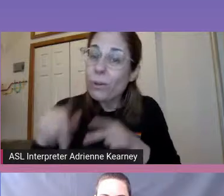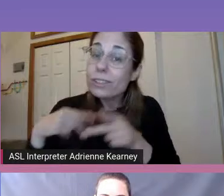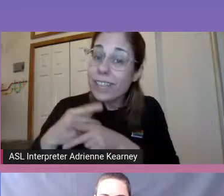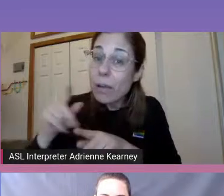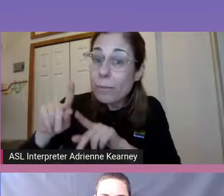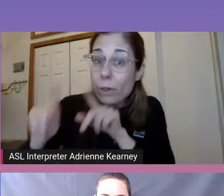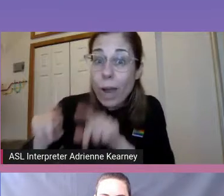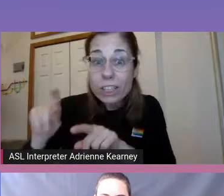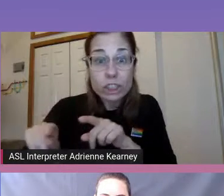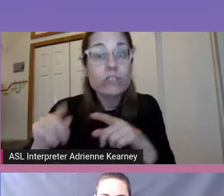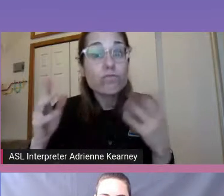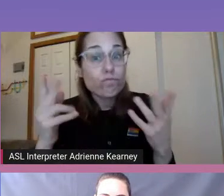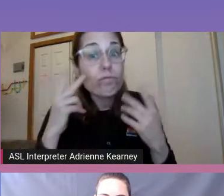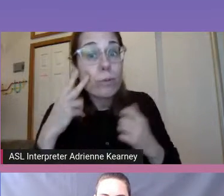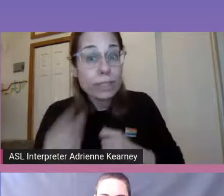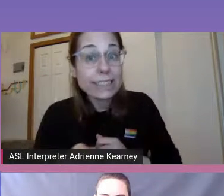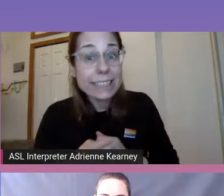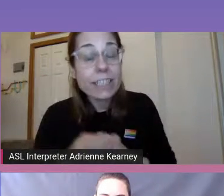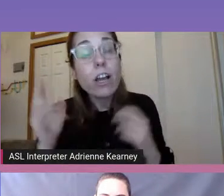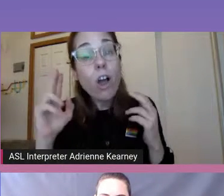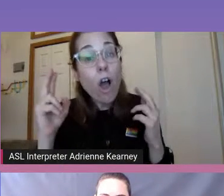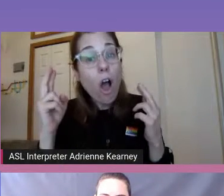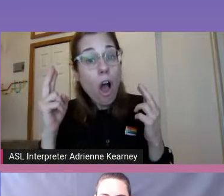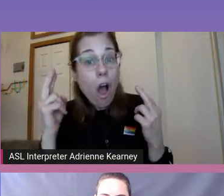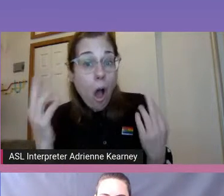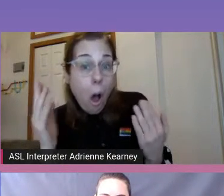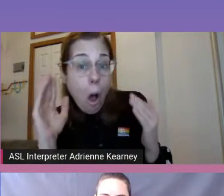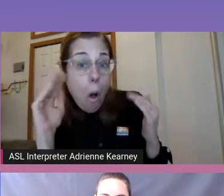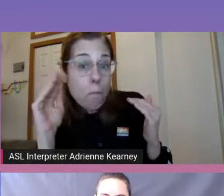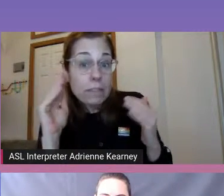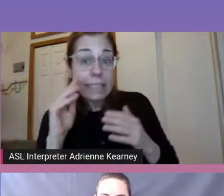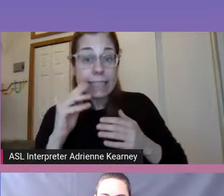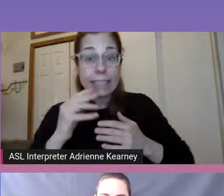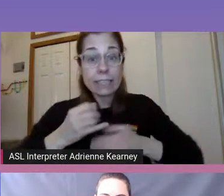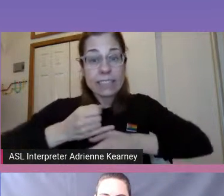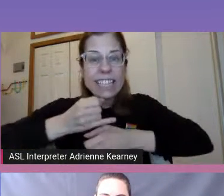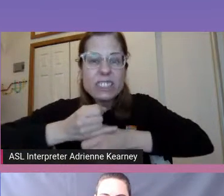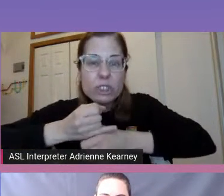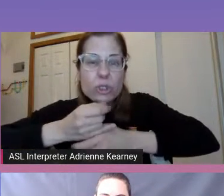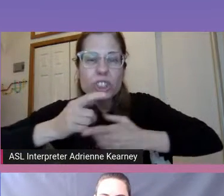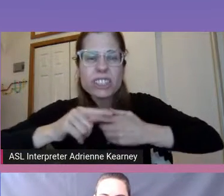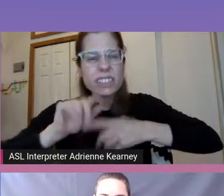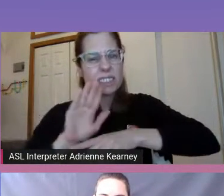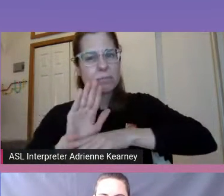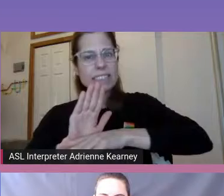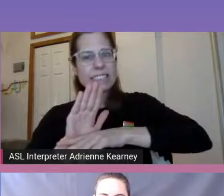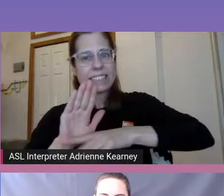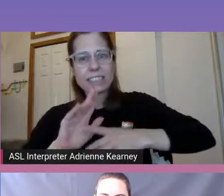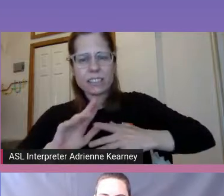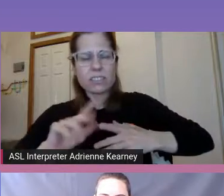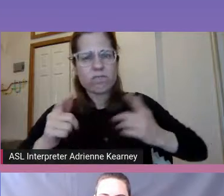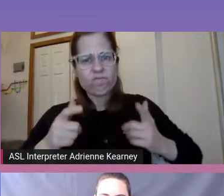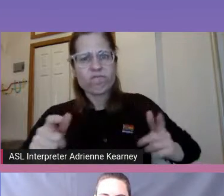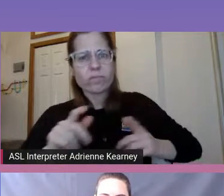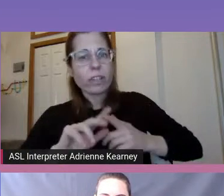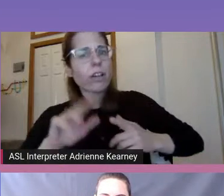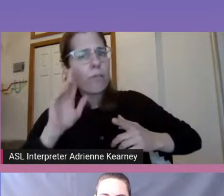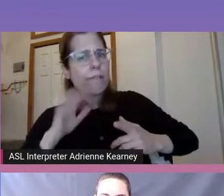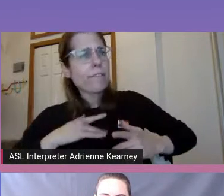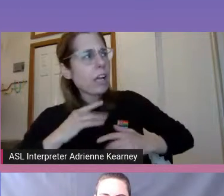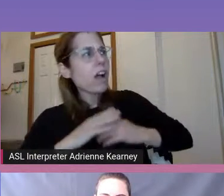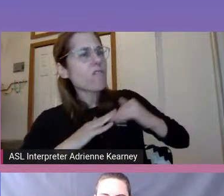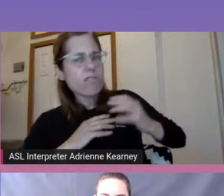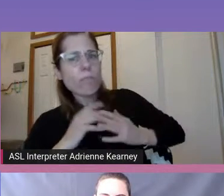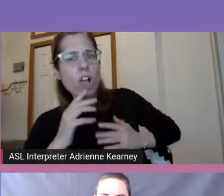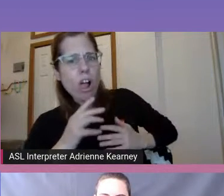that institutions will be very comfortable answering all of those questions and being transparent, to your point, Luciana, about all of those